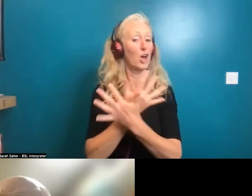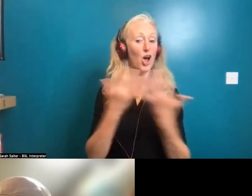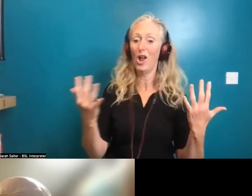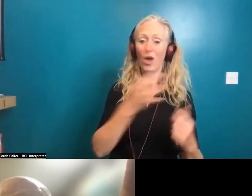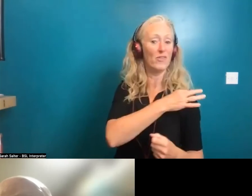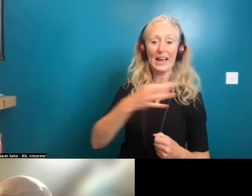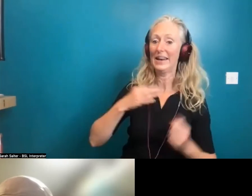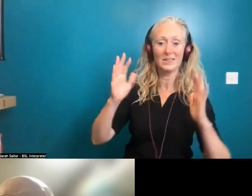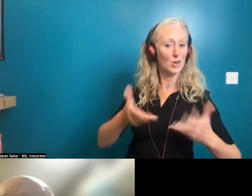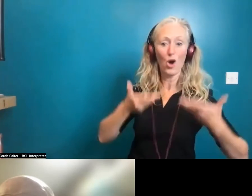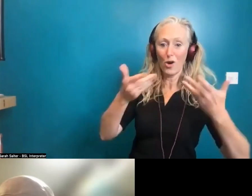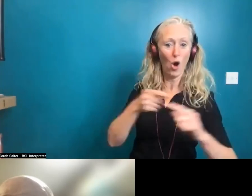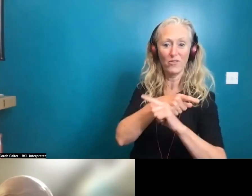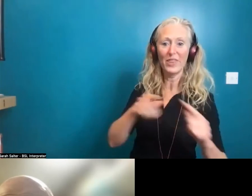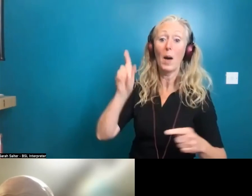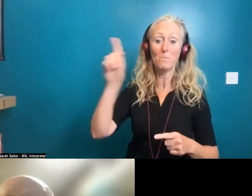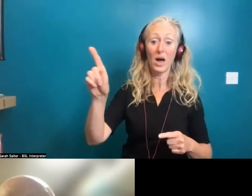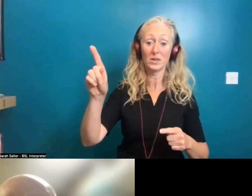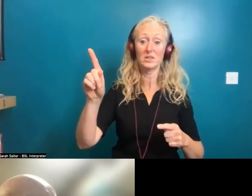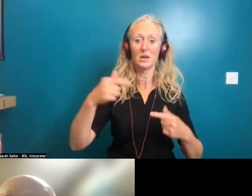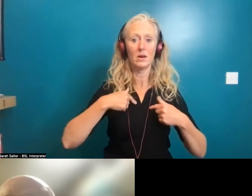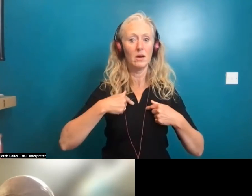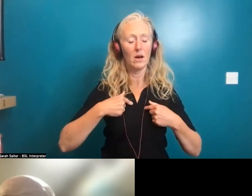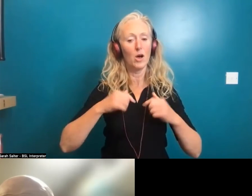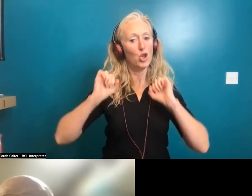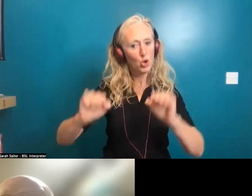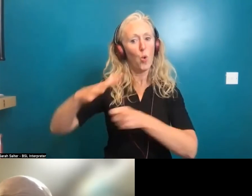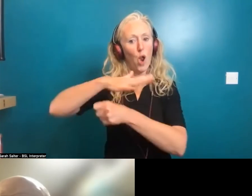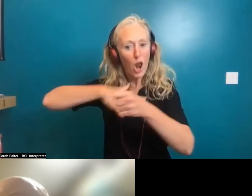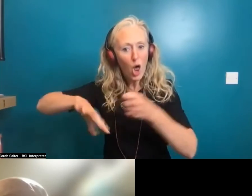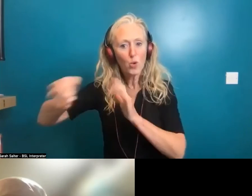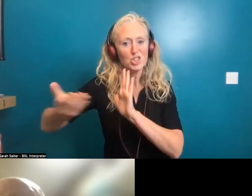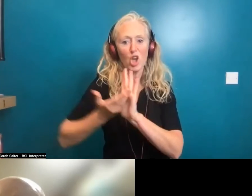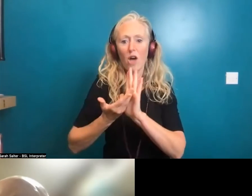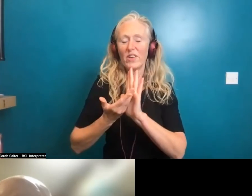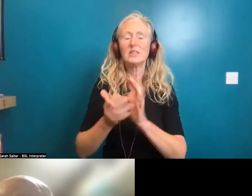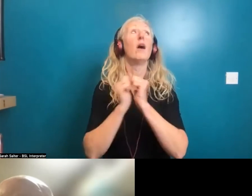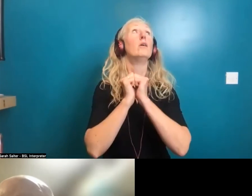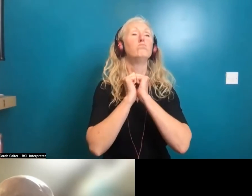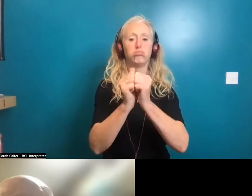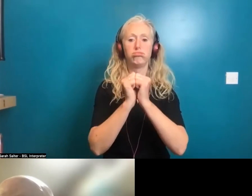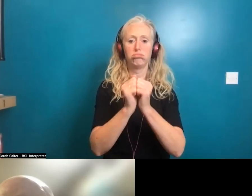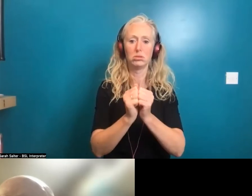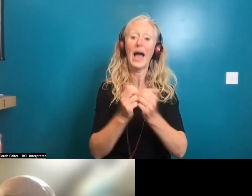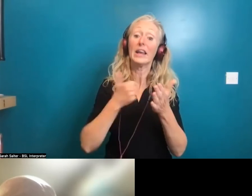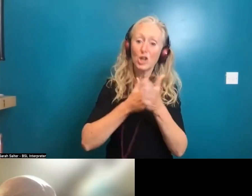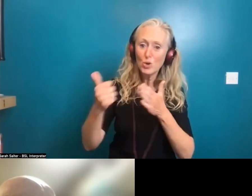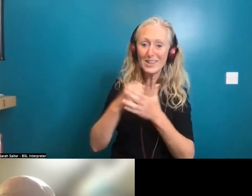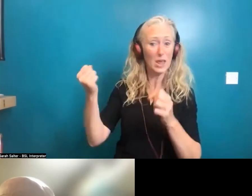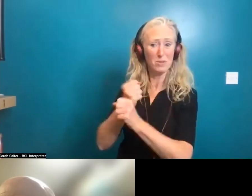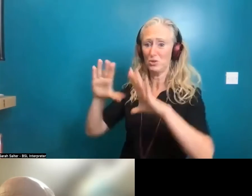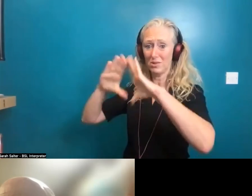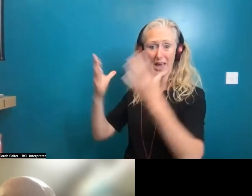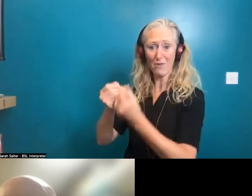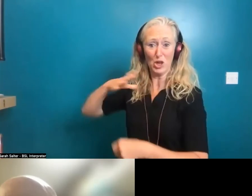your local audiology services. They are invaluable, and more often than not, they'll be doing everything that you need, and you don't need us for